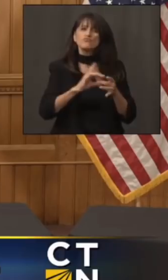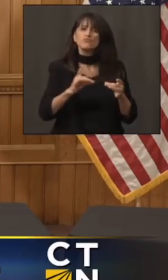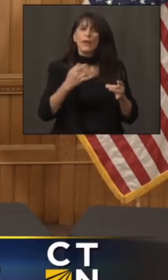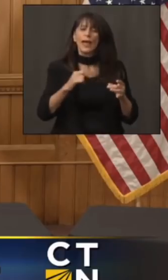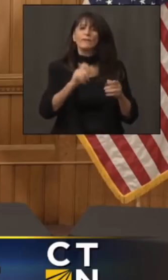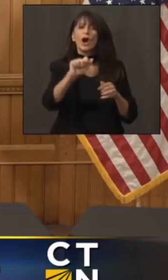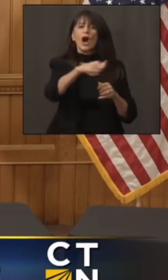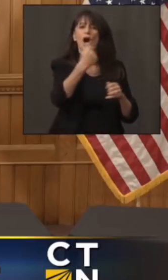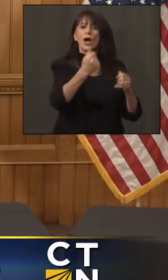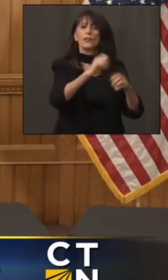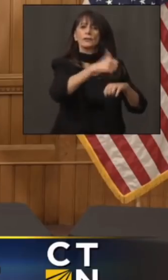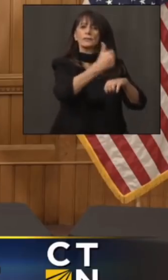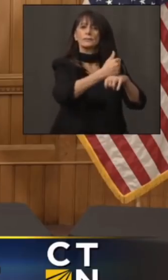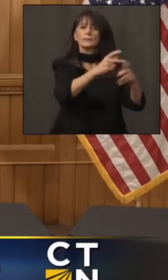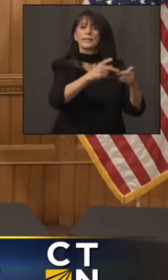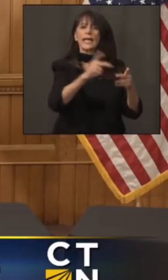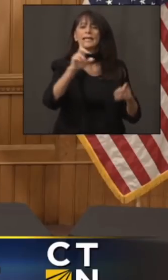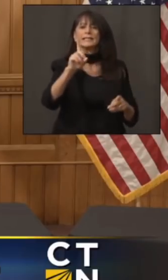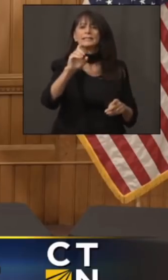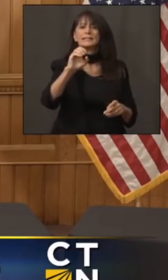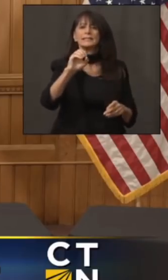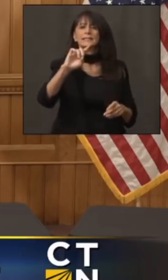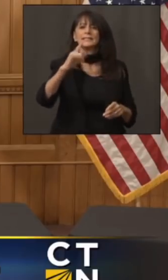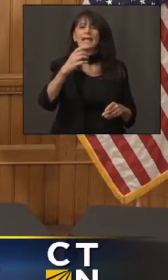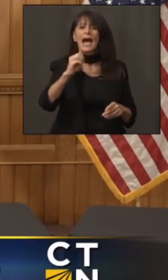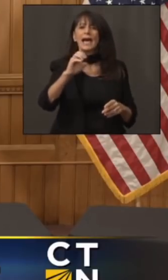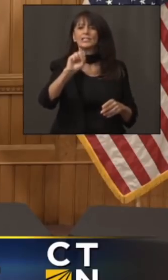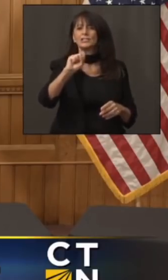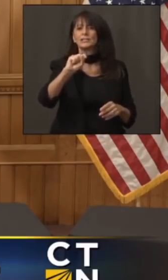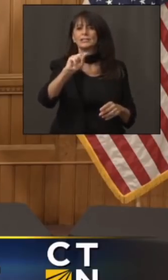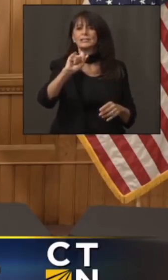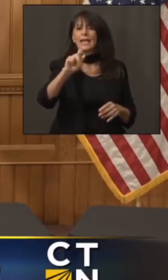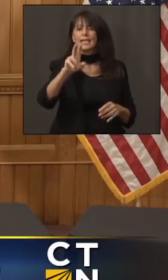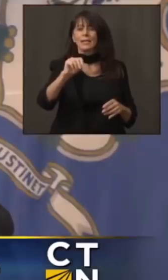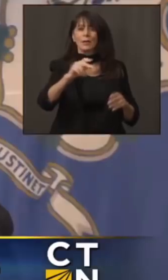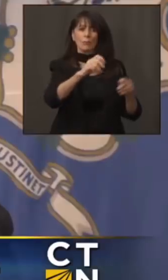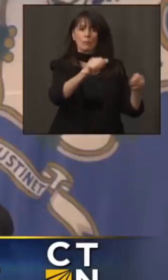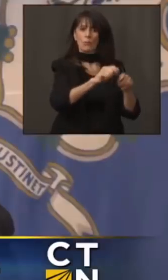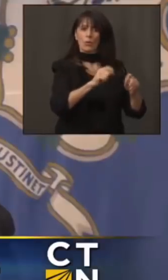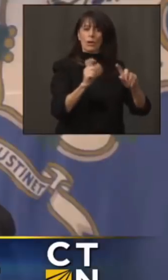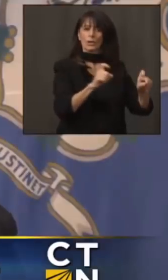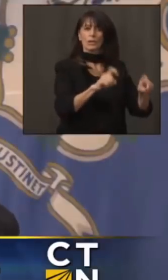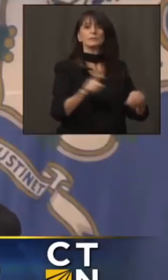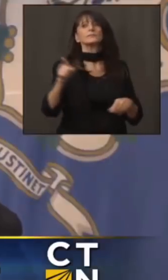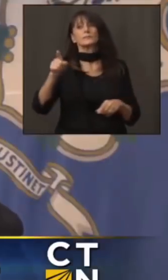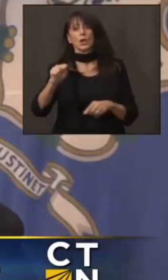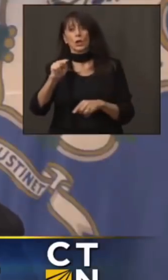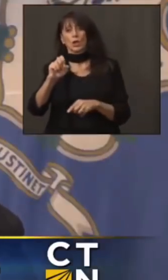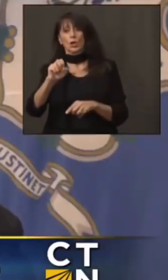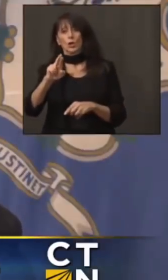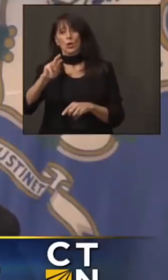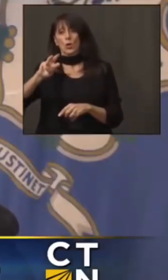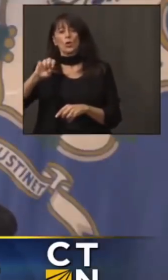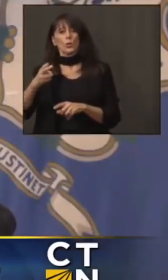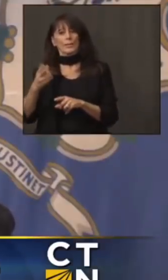testing site at Dodd Stadium. Well, they did a lot of testing in Norwich, if that's what you're talking